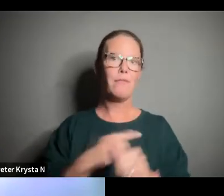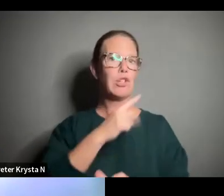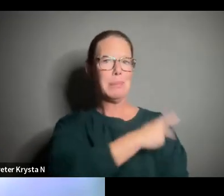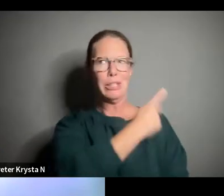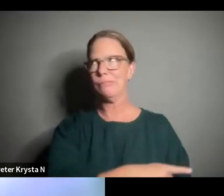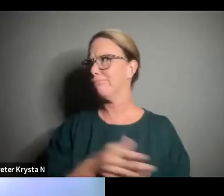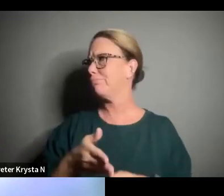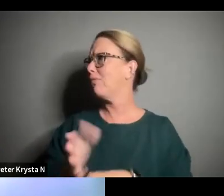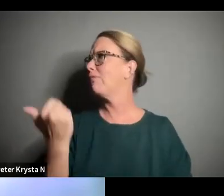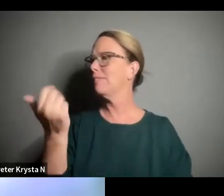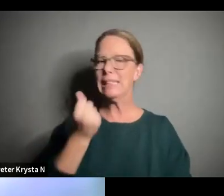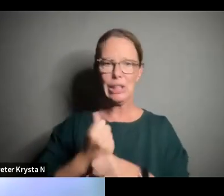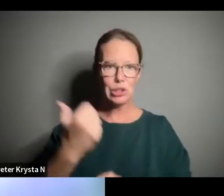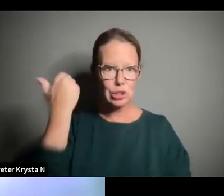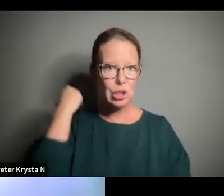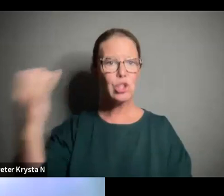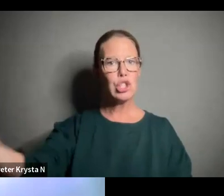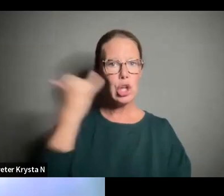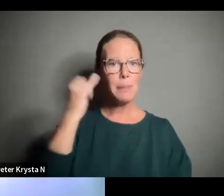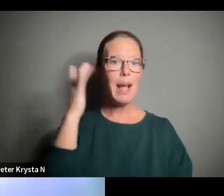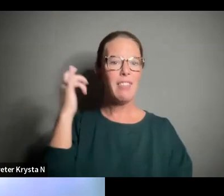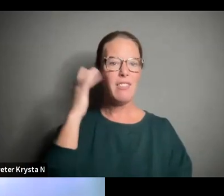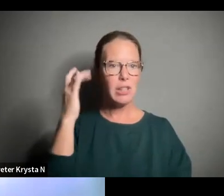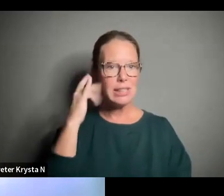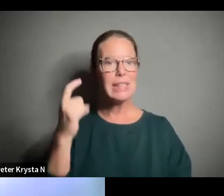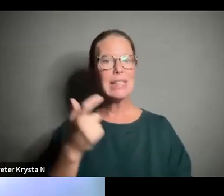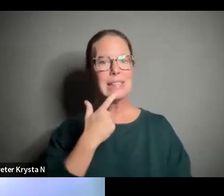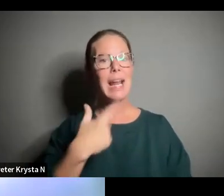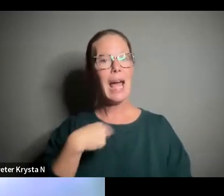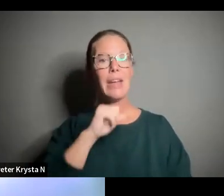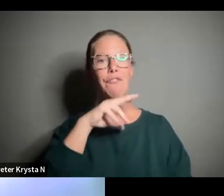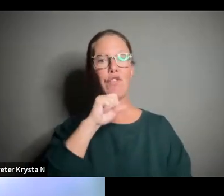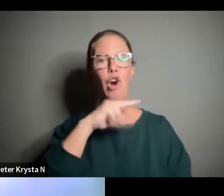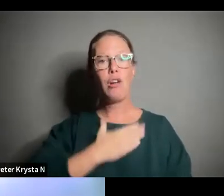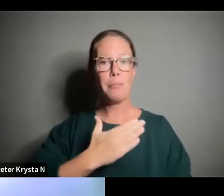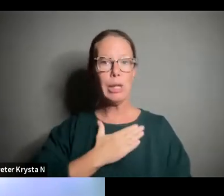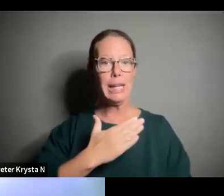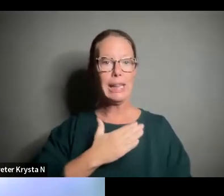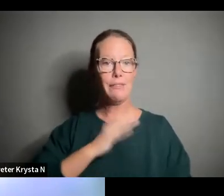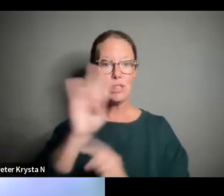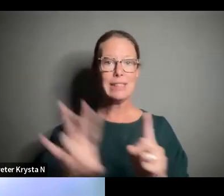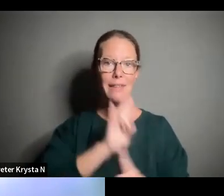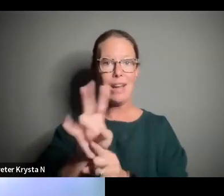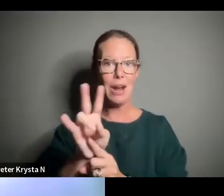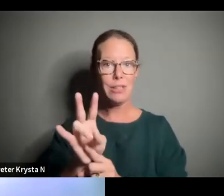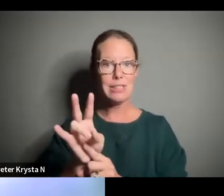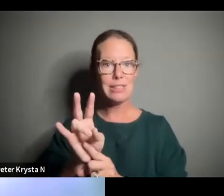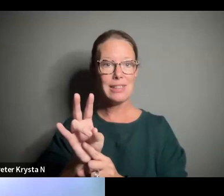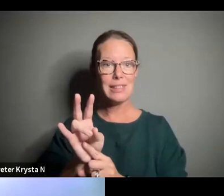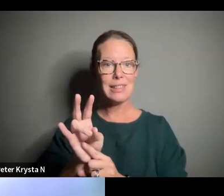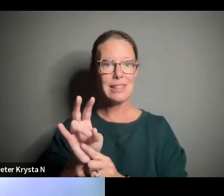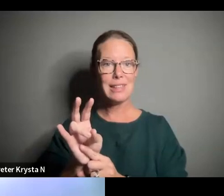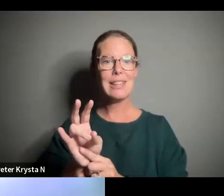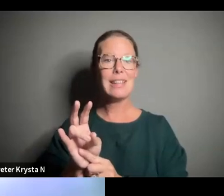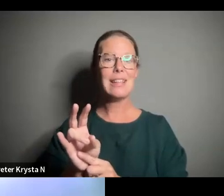that she called me up from California and said, wow, I can frog breathe for 7 hours now. And I said, nobody can frog. Frog breathe